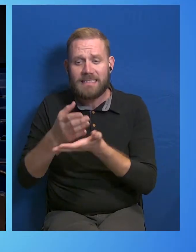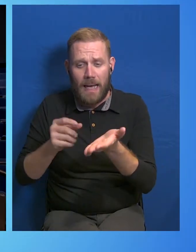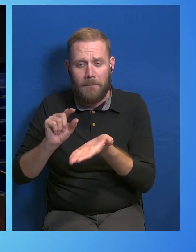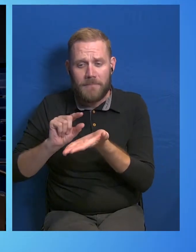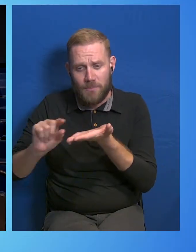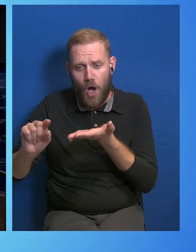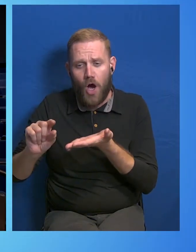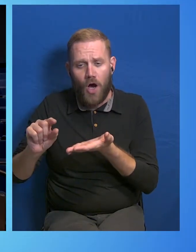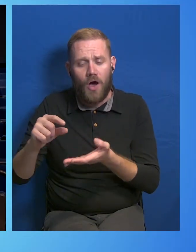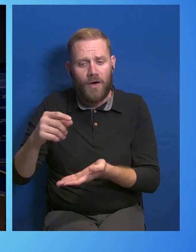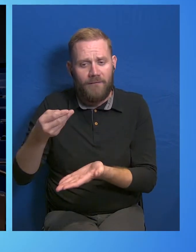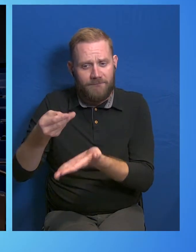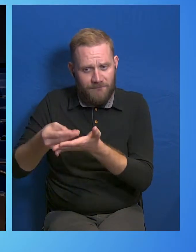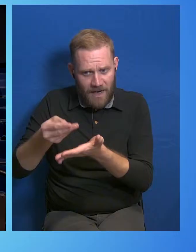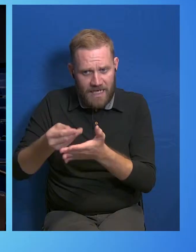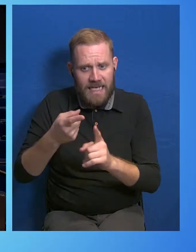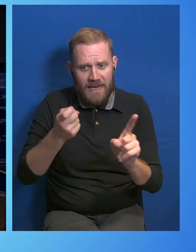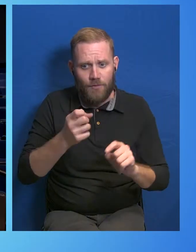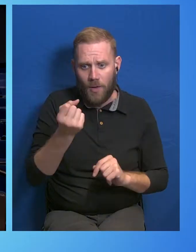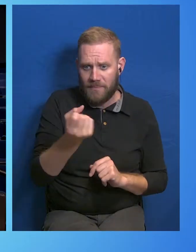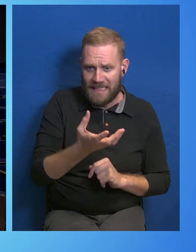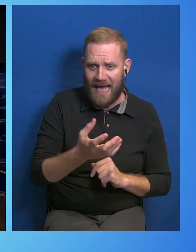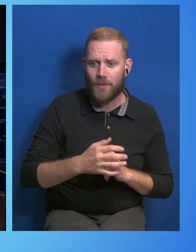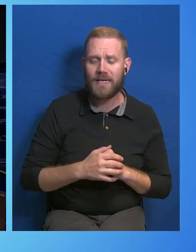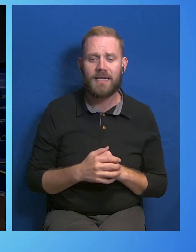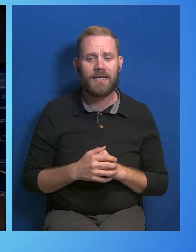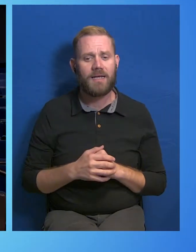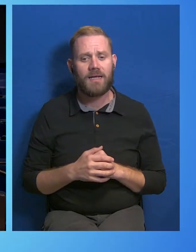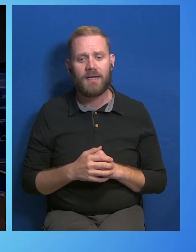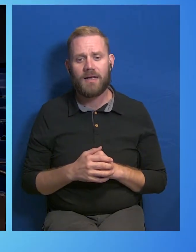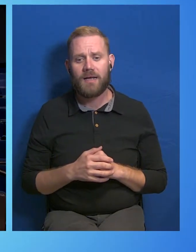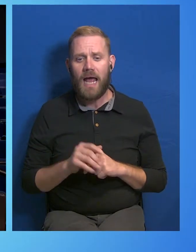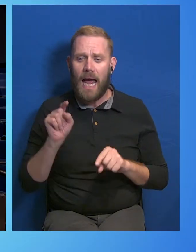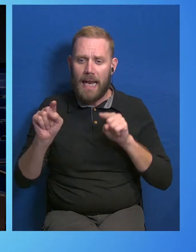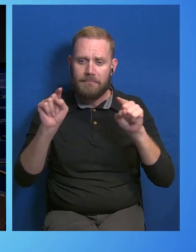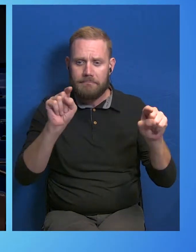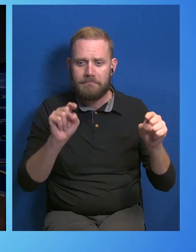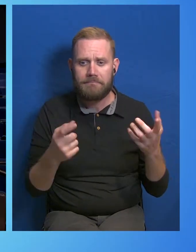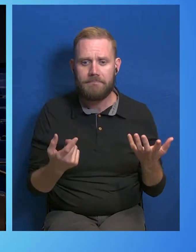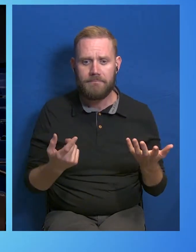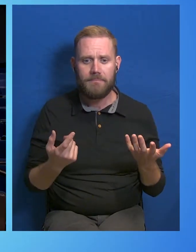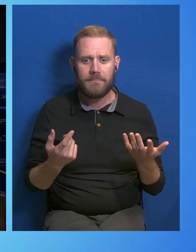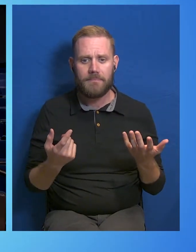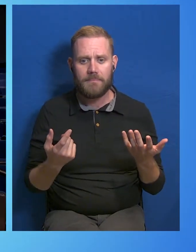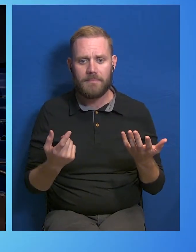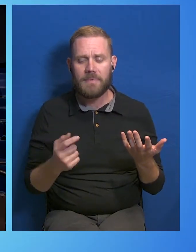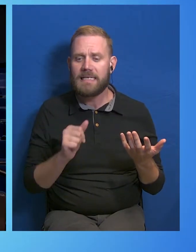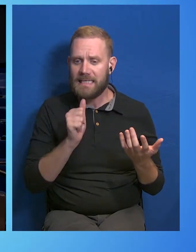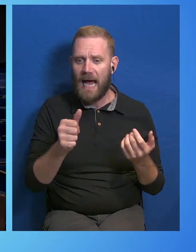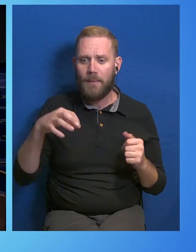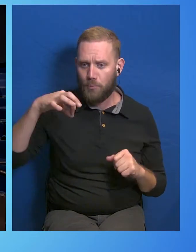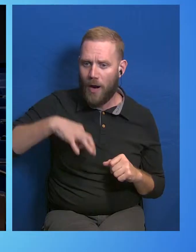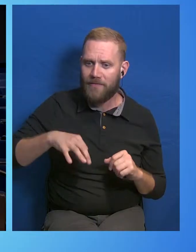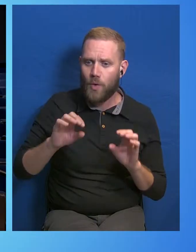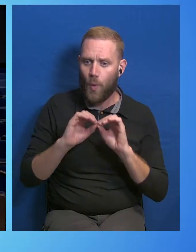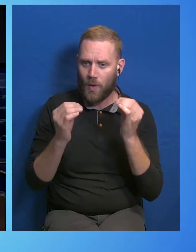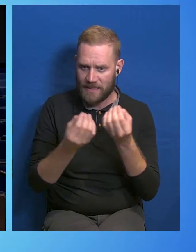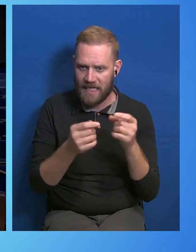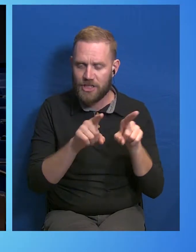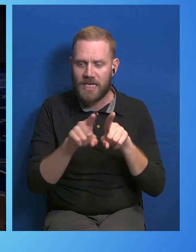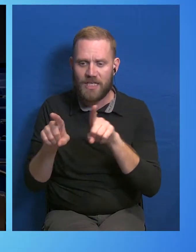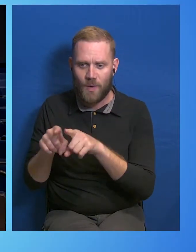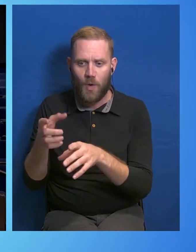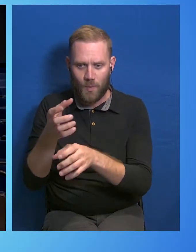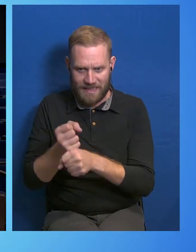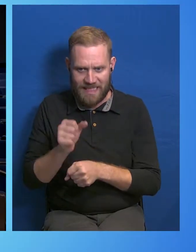amount of funding from the state lottery. And then there are quite a few nonprofit organizations that receive it as